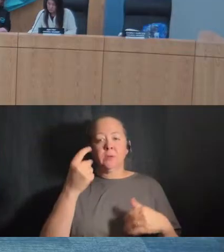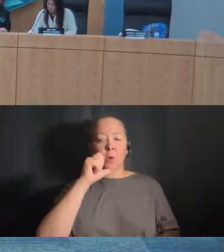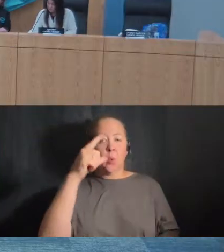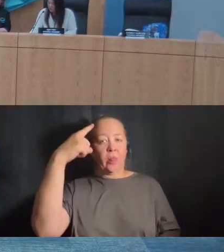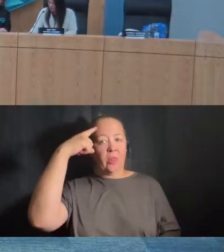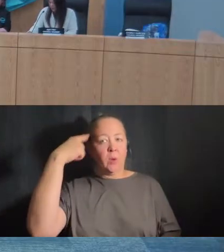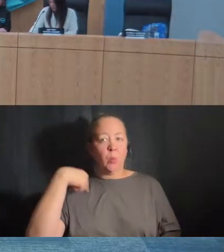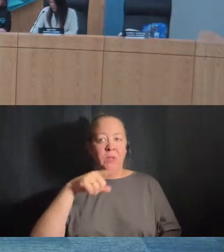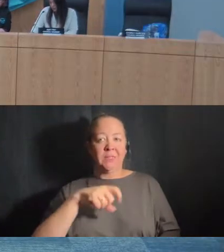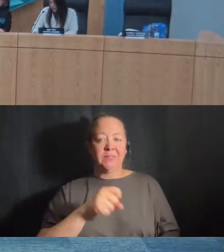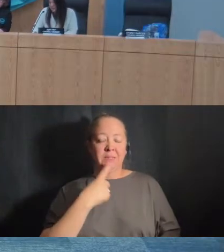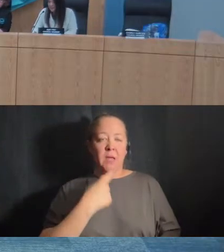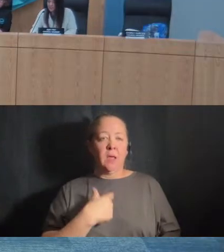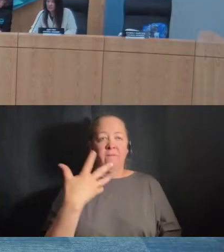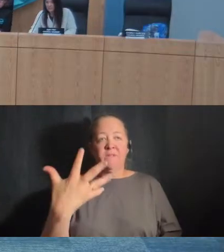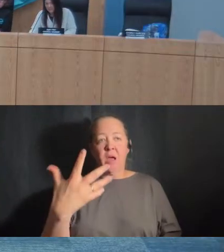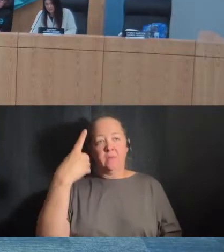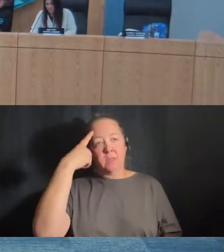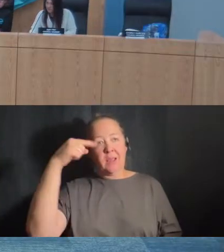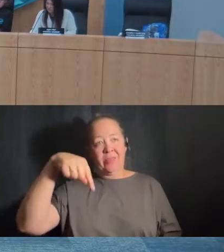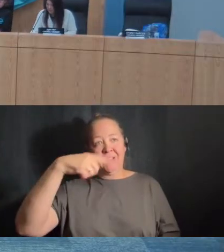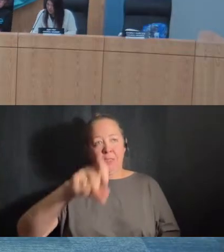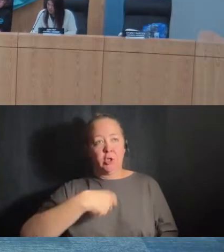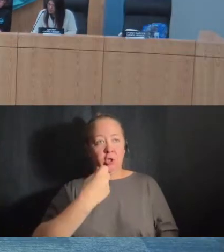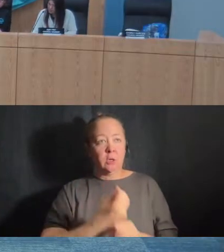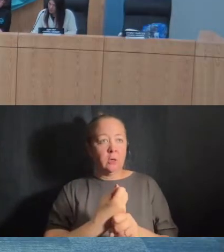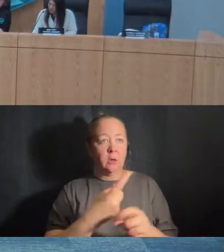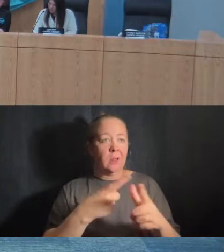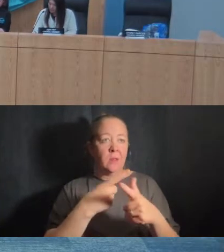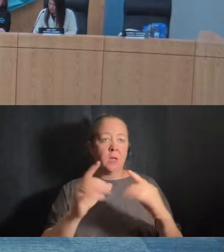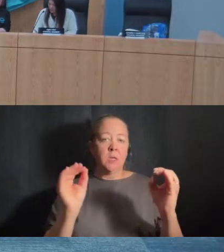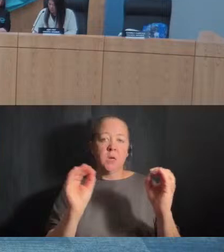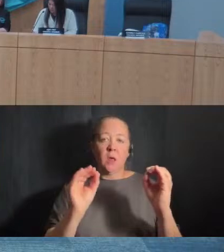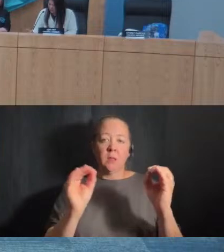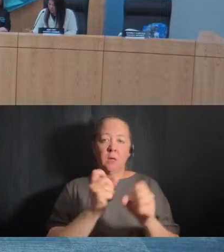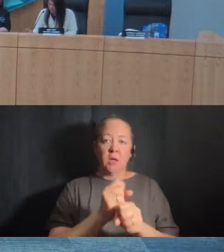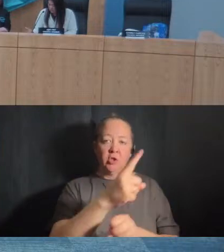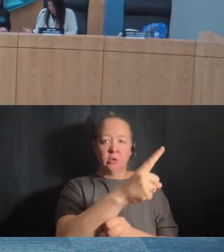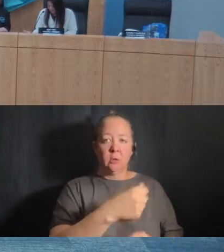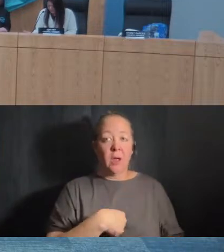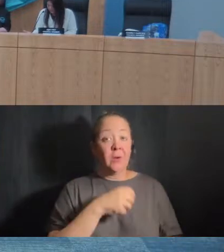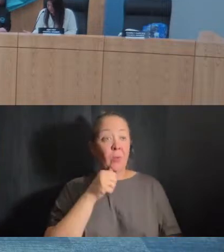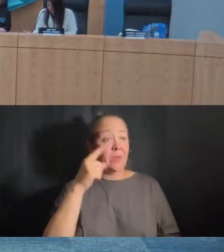year. And I don't know that we can say 0 cents this year and there's nothing next year. I think that,